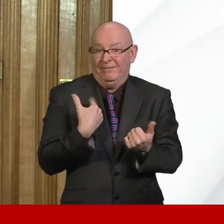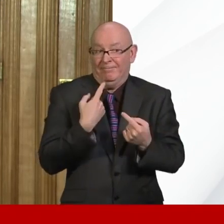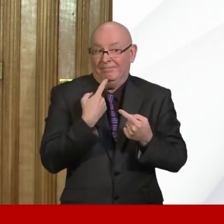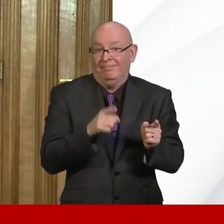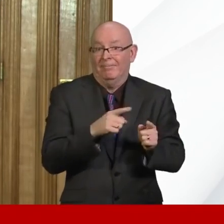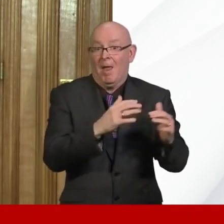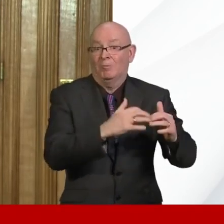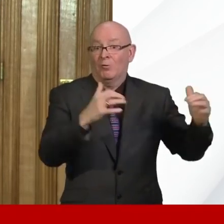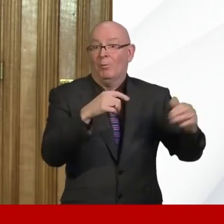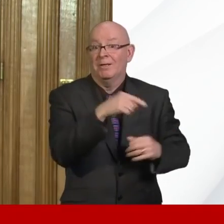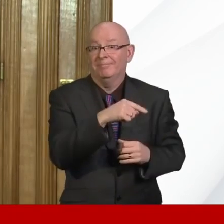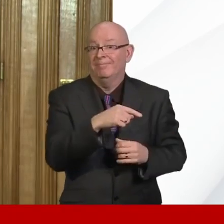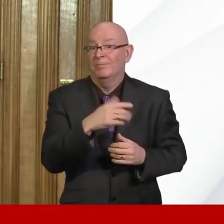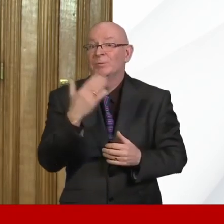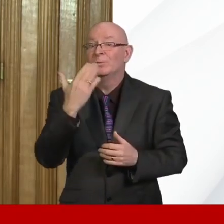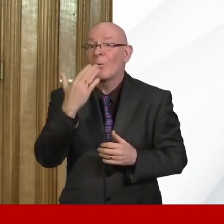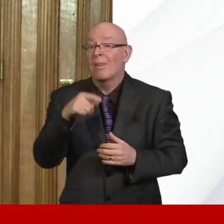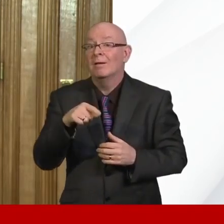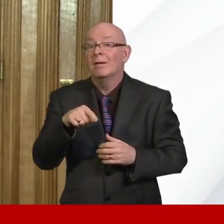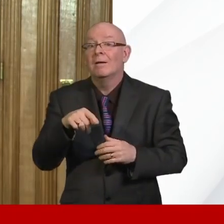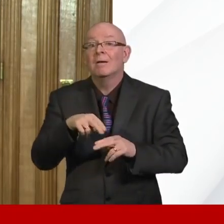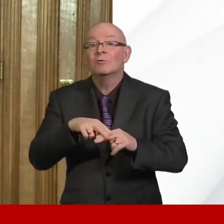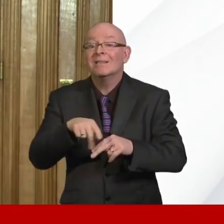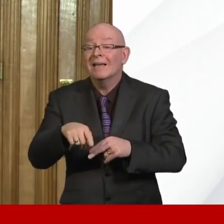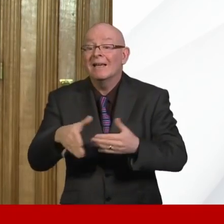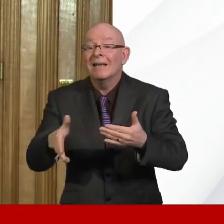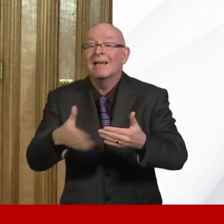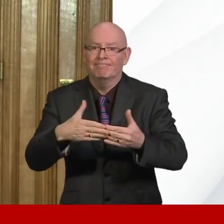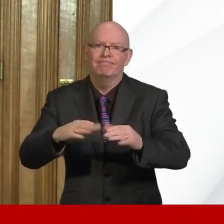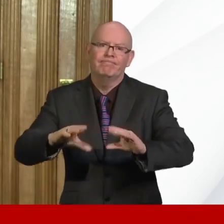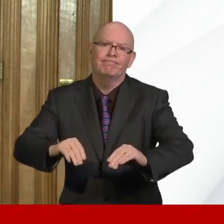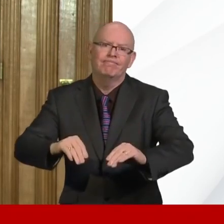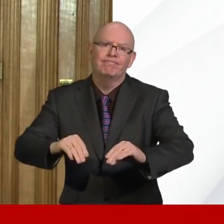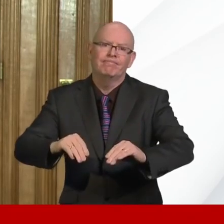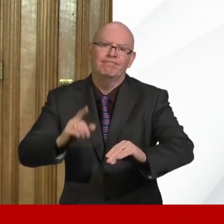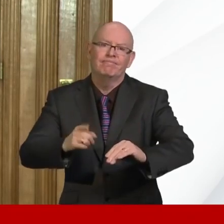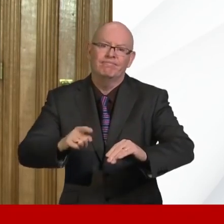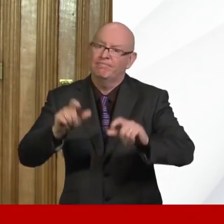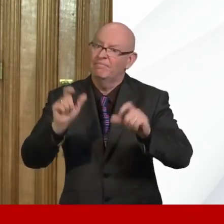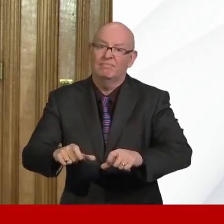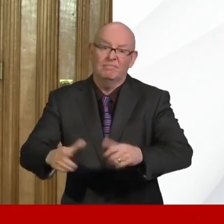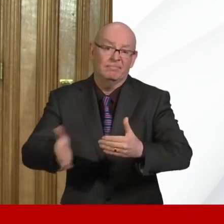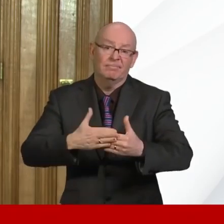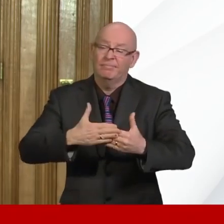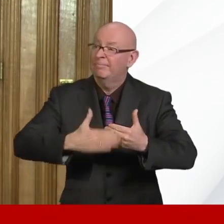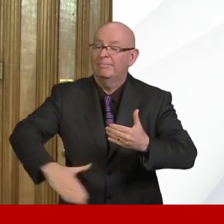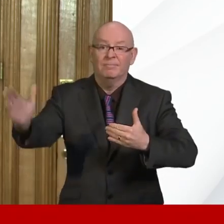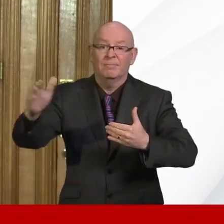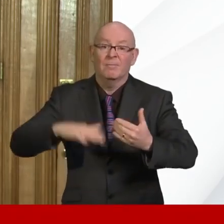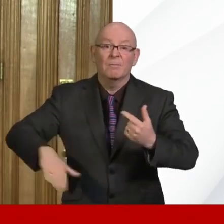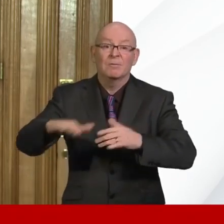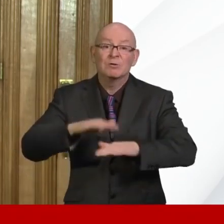vast majority of pupils. The objective is to slow the spread of the virus, and as I say, we judge that this is the right